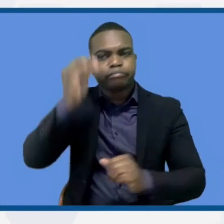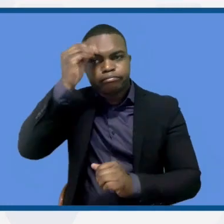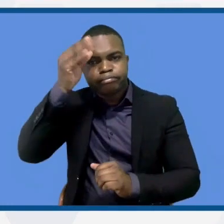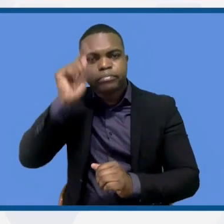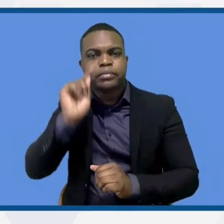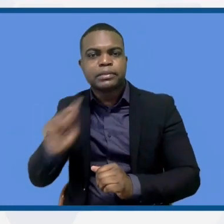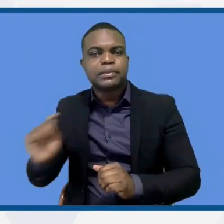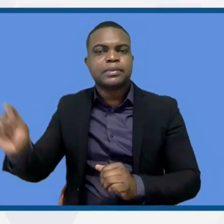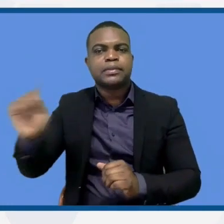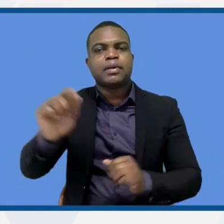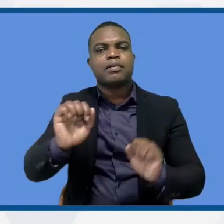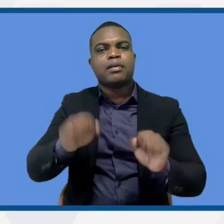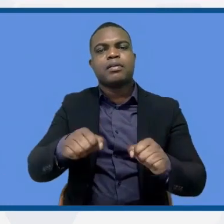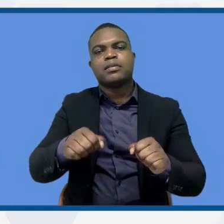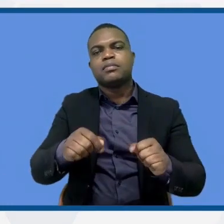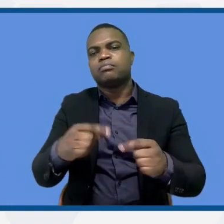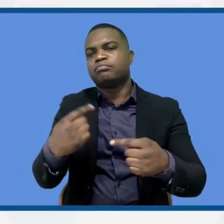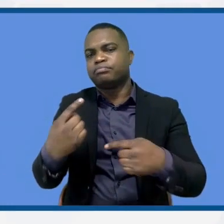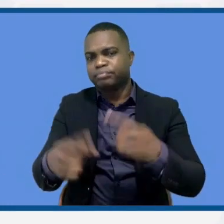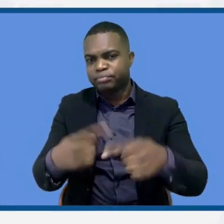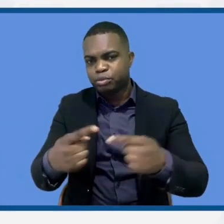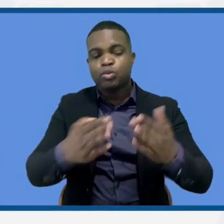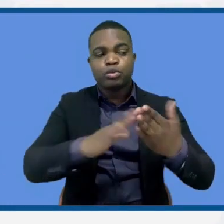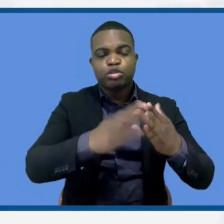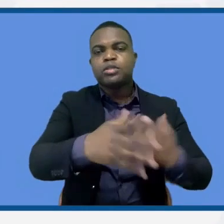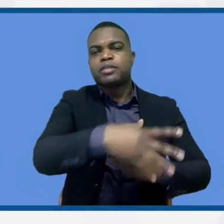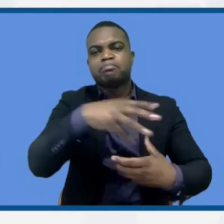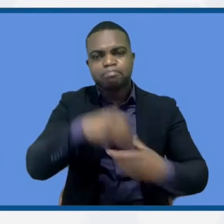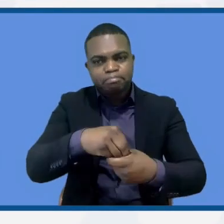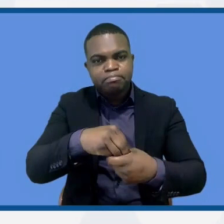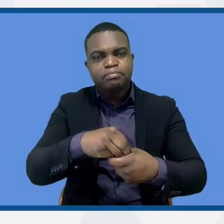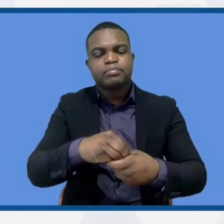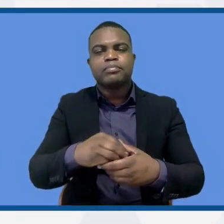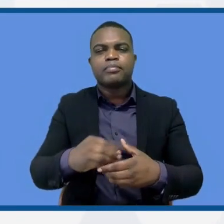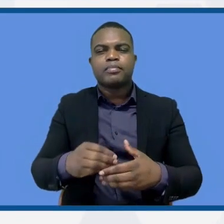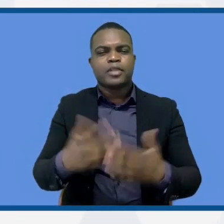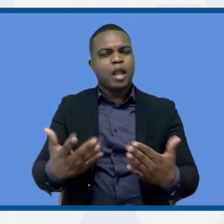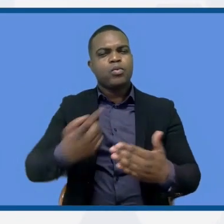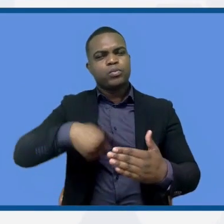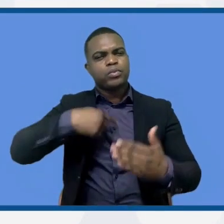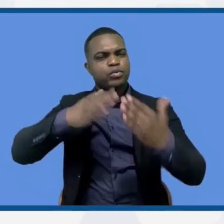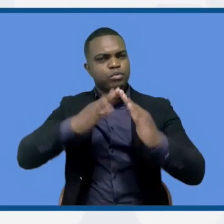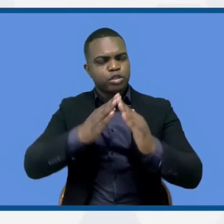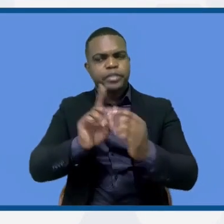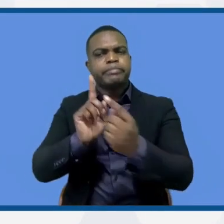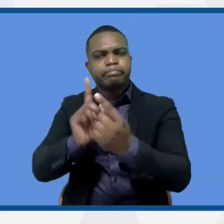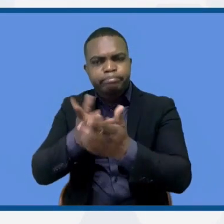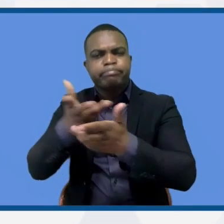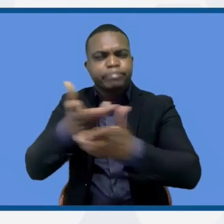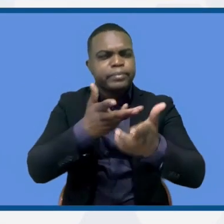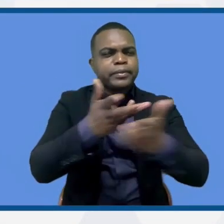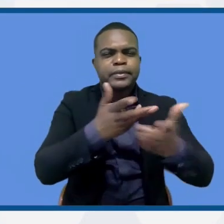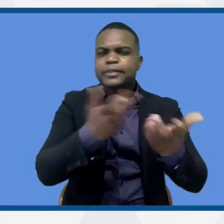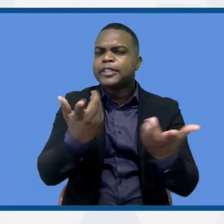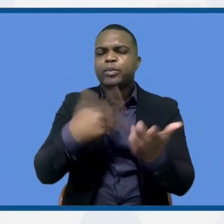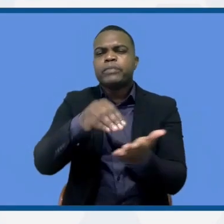a suite of nature-based solutions, based on the various assessments undertaken with the community and with